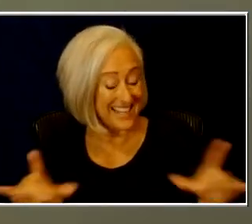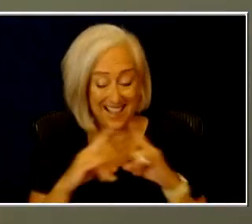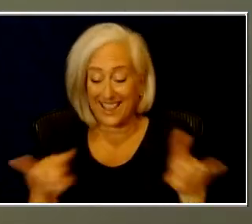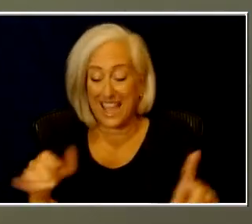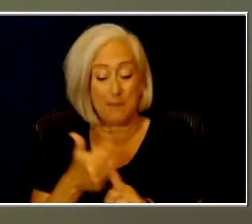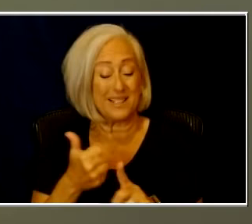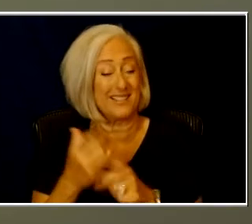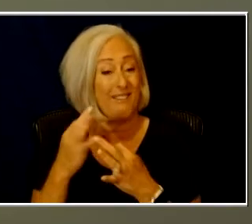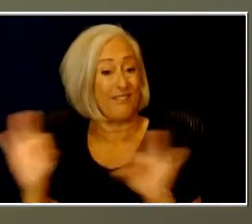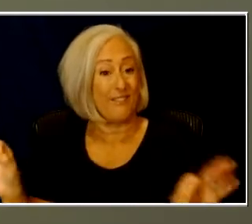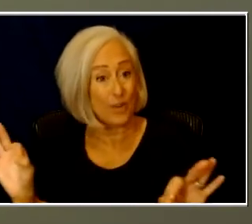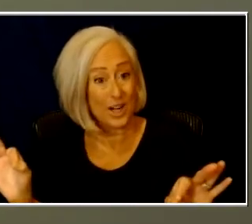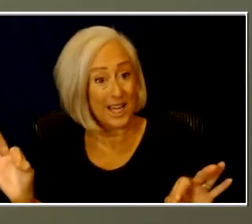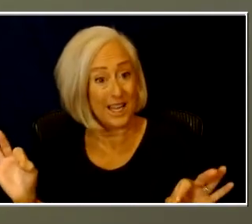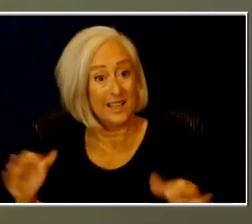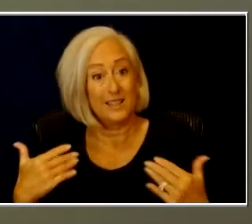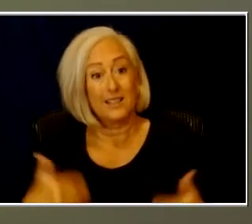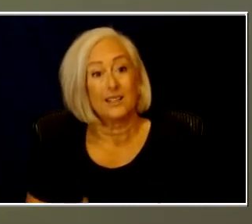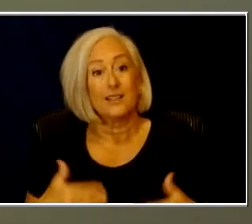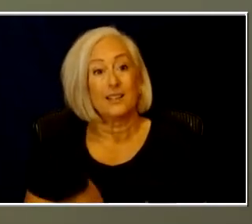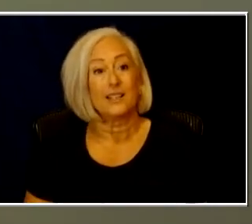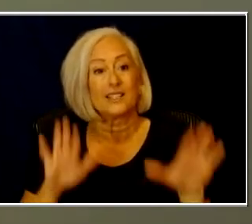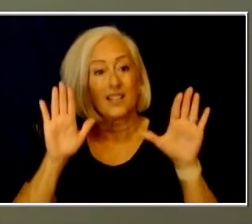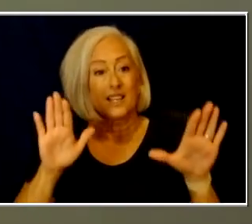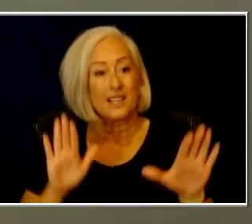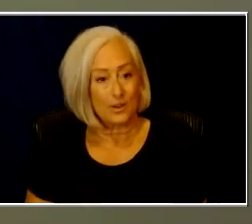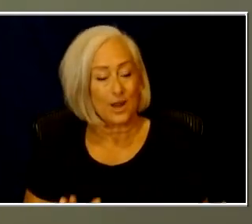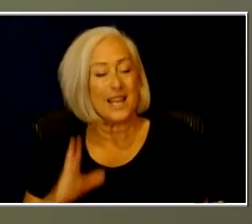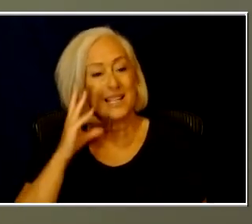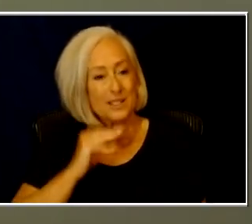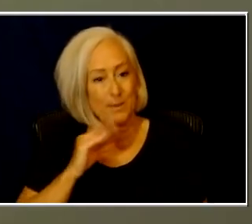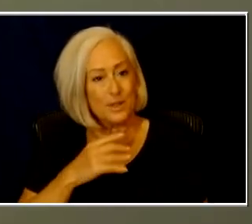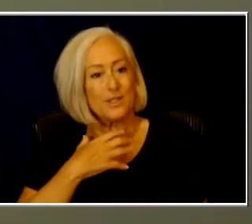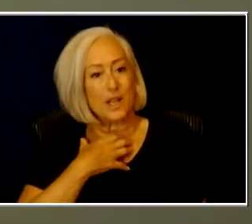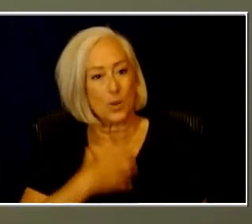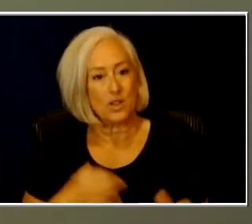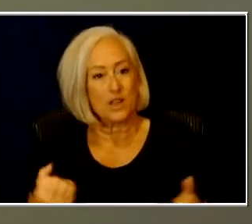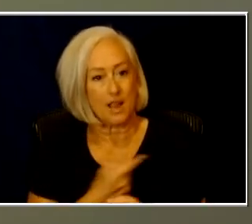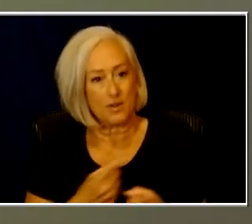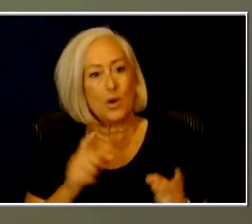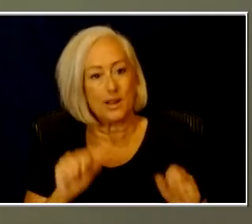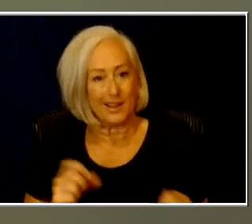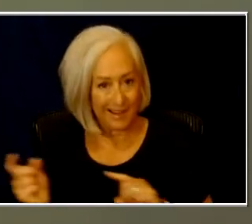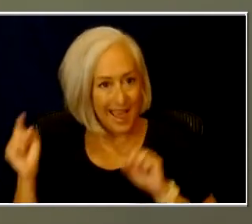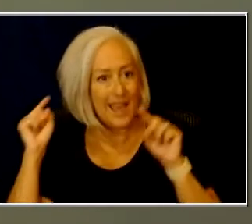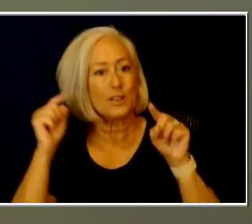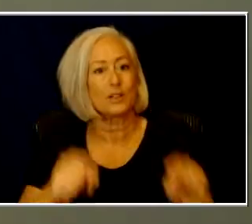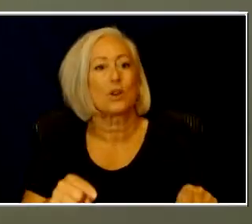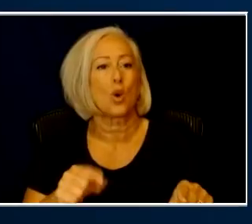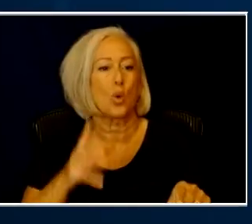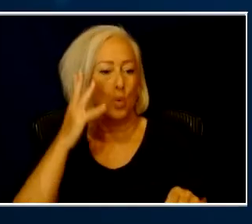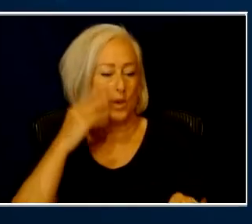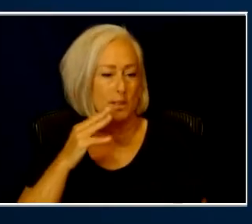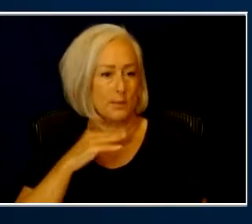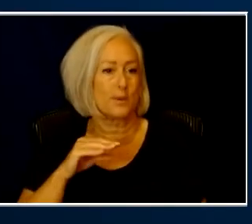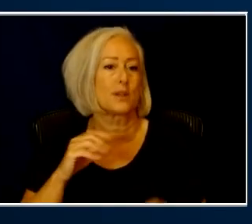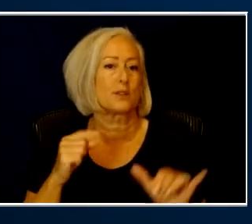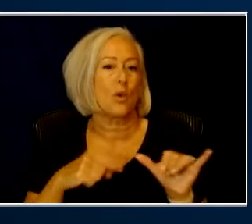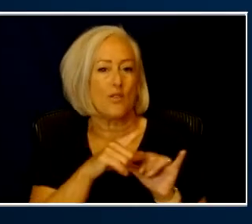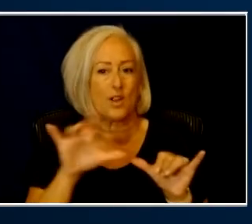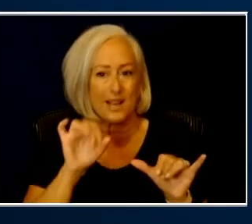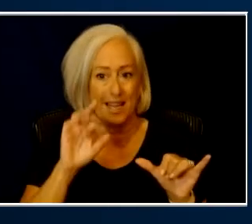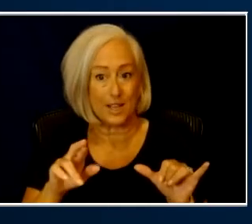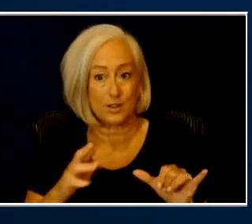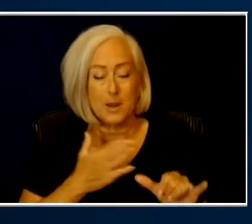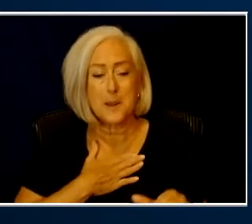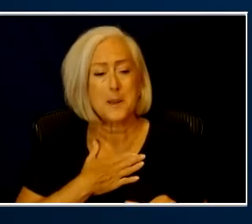an experience that I wish everyone could go through who is going through this cancer. It is absolutely amazing. And the friendships that I've